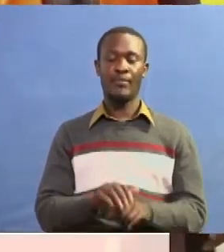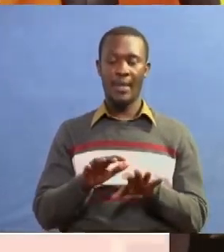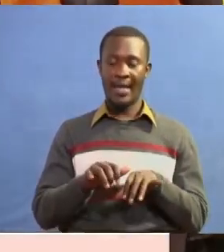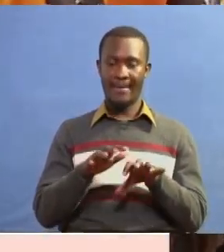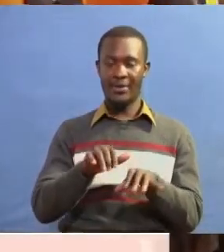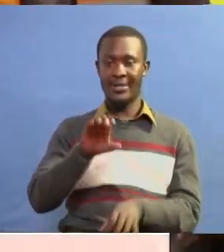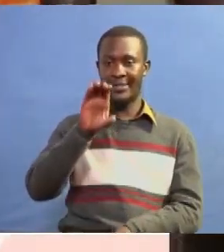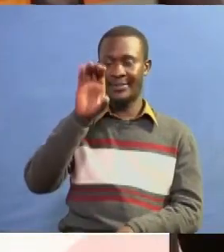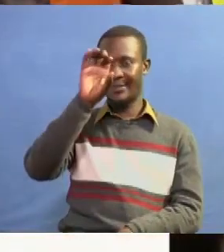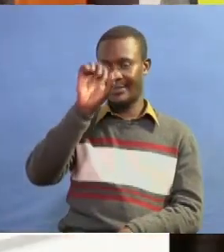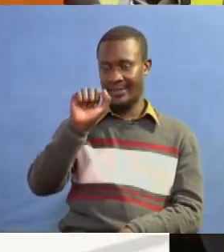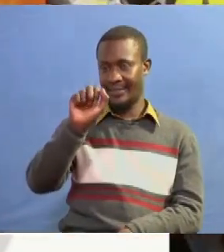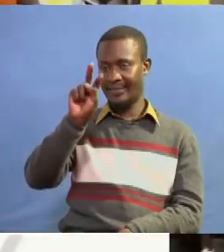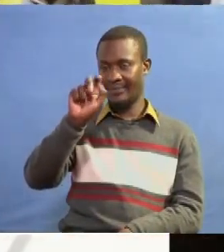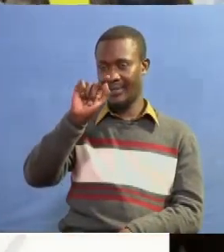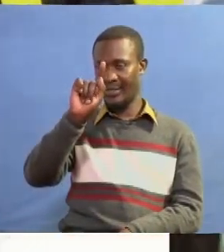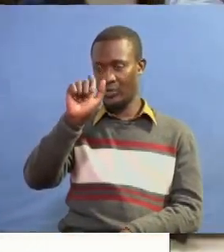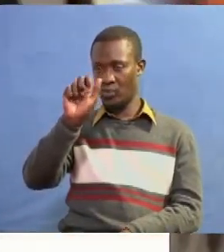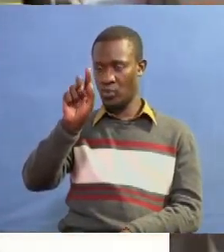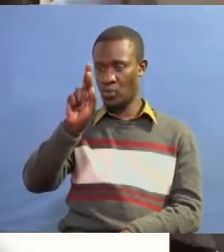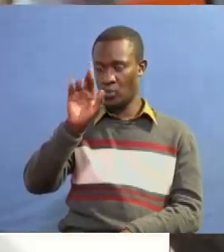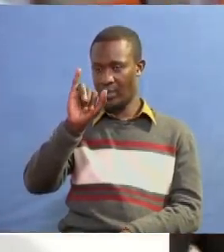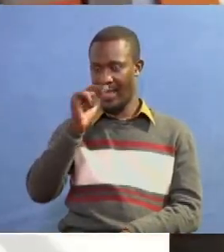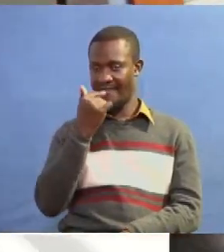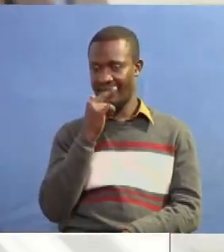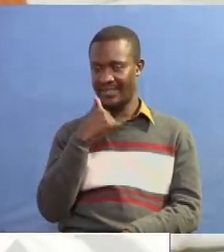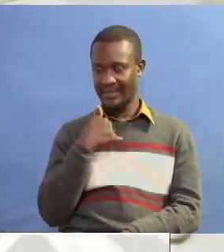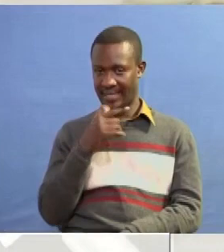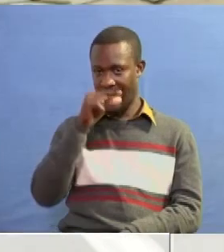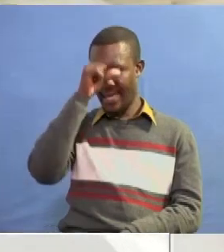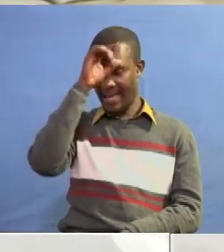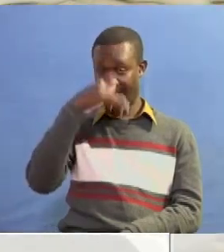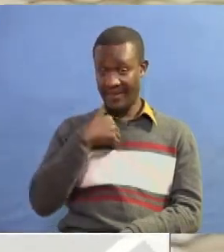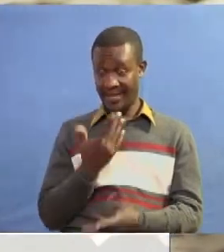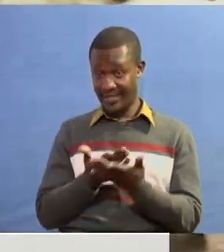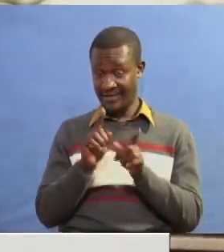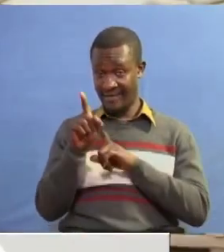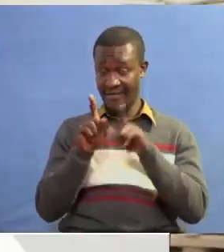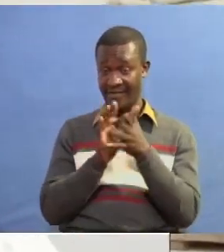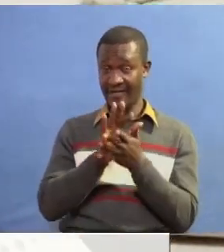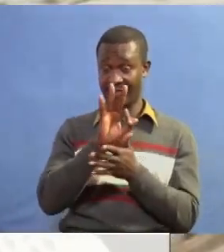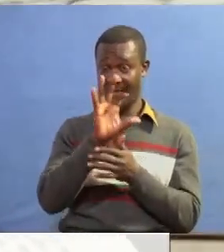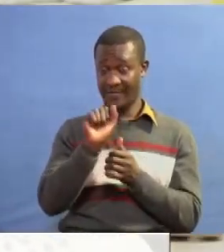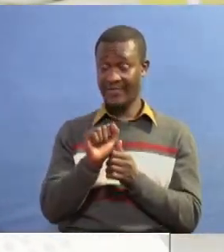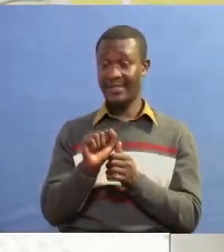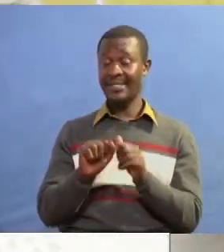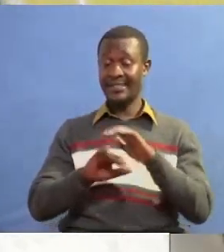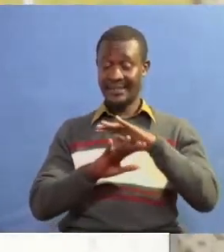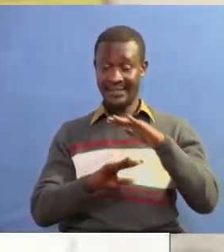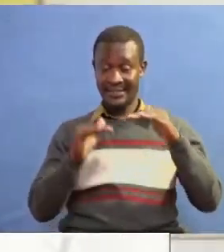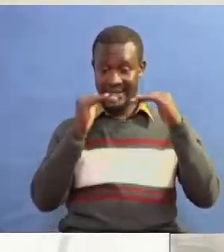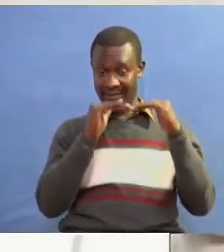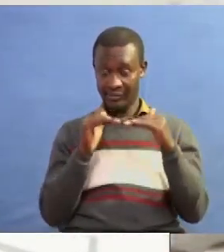Agriculture Cabinet Secretary Mithika Kalinturi has insisted that the government is supplying certified and standard fertilizer through